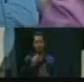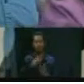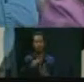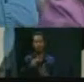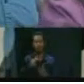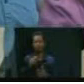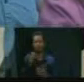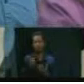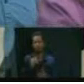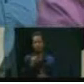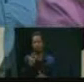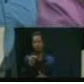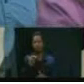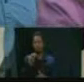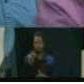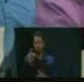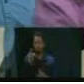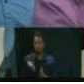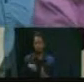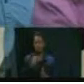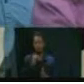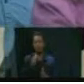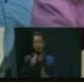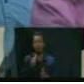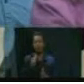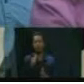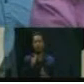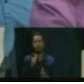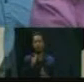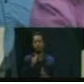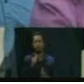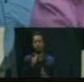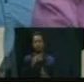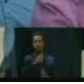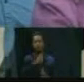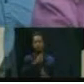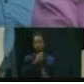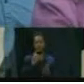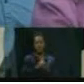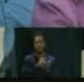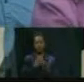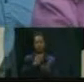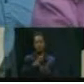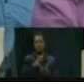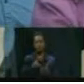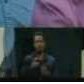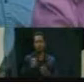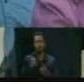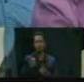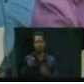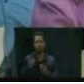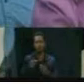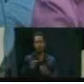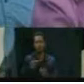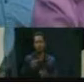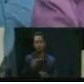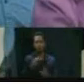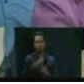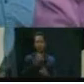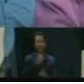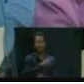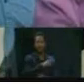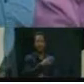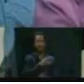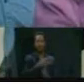shall not. They shall not be subject to disciplinary measures, discrimination, or harassment by any public official. I believe this